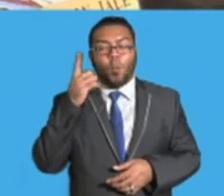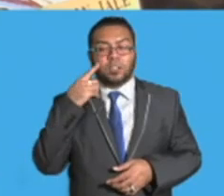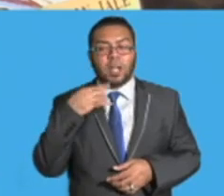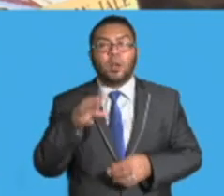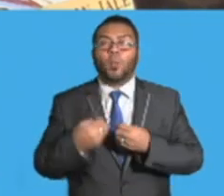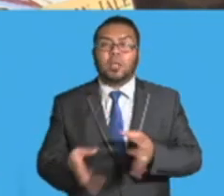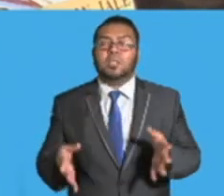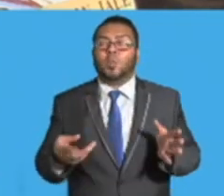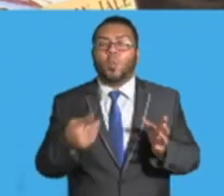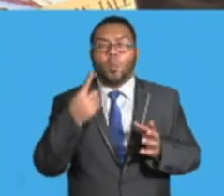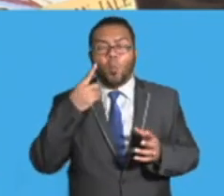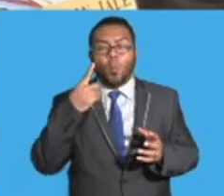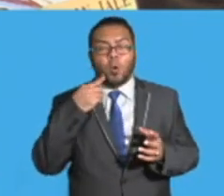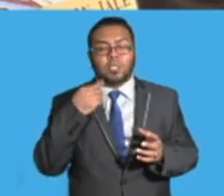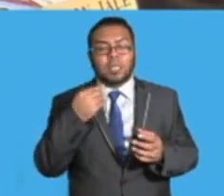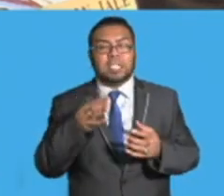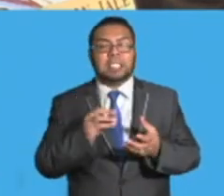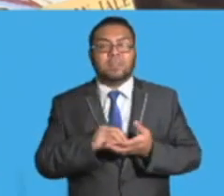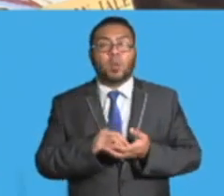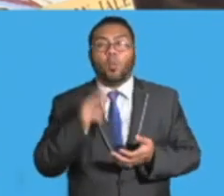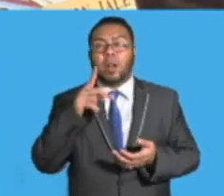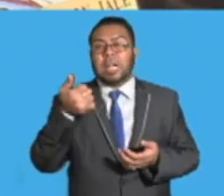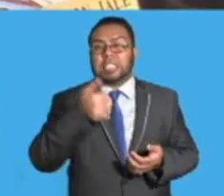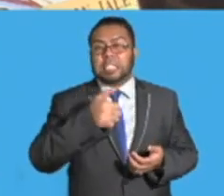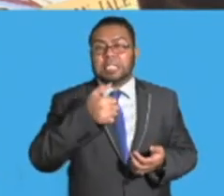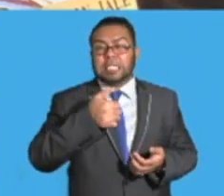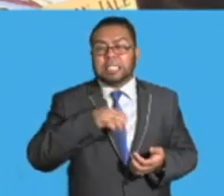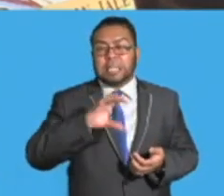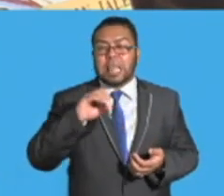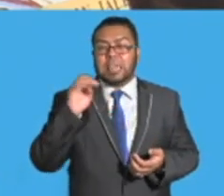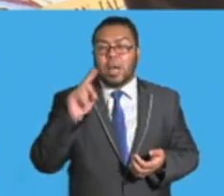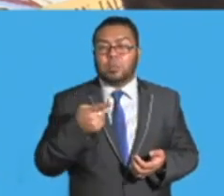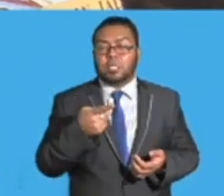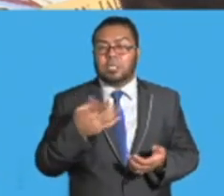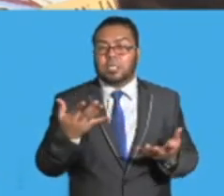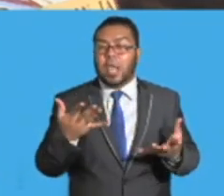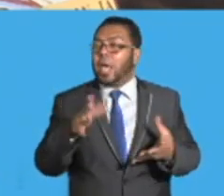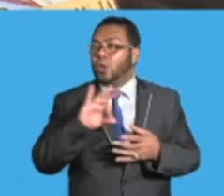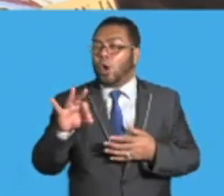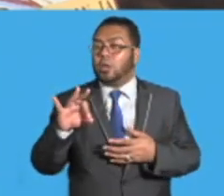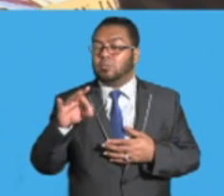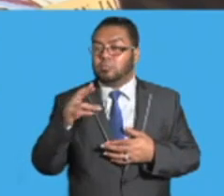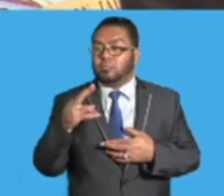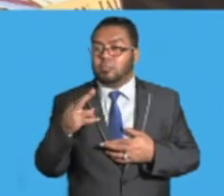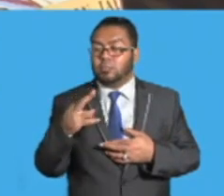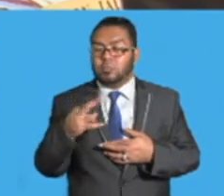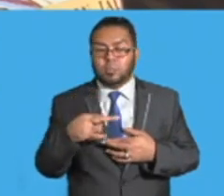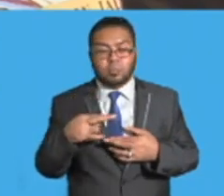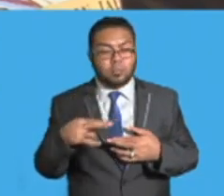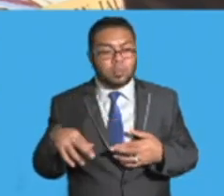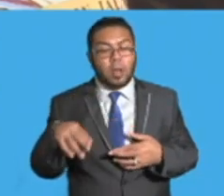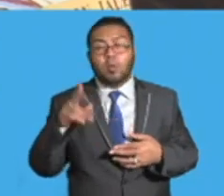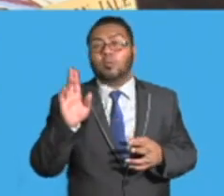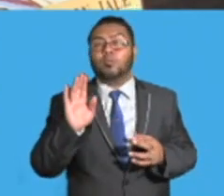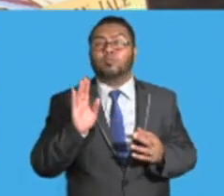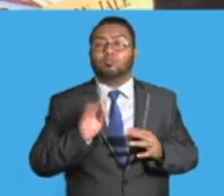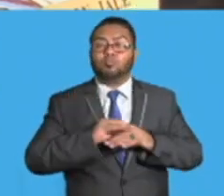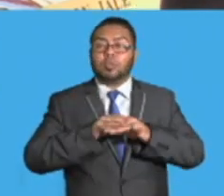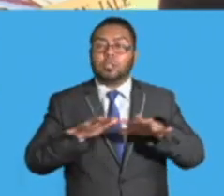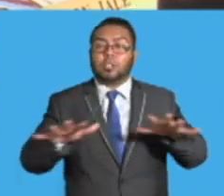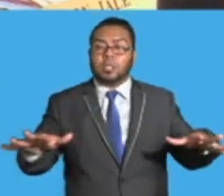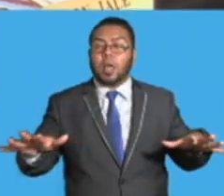over 164,000 residents and non-residential metered customers, reaching